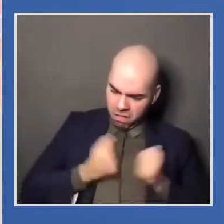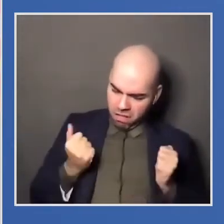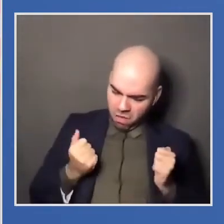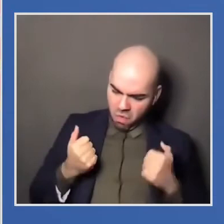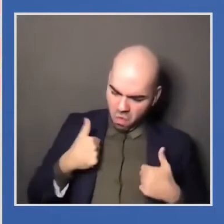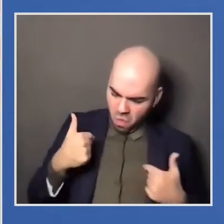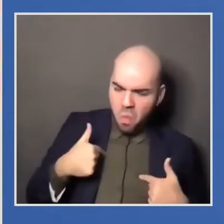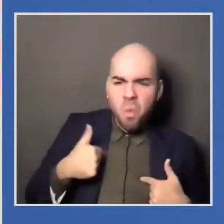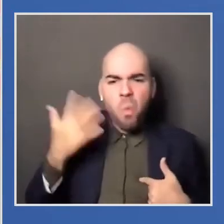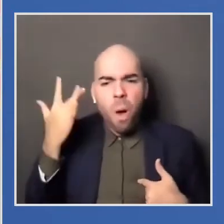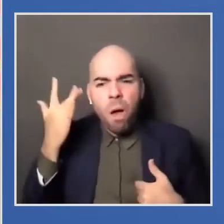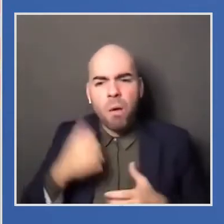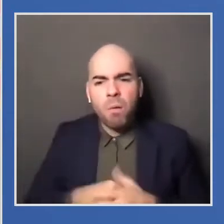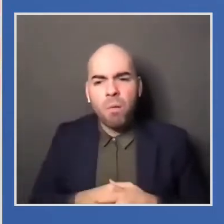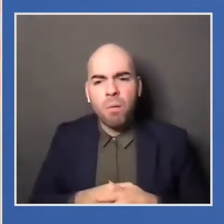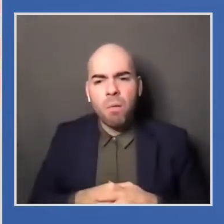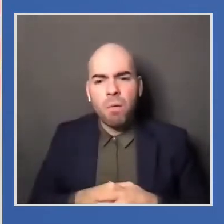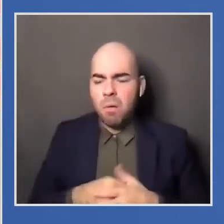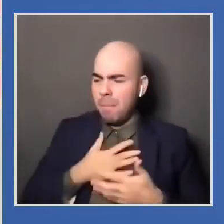What is my real aim?